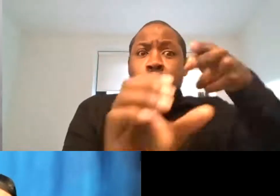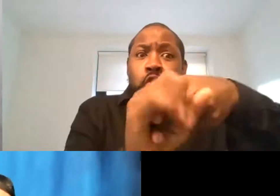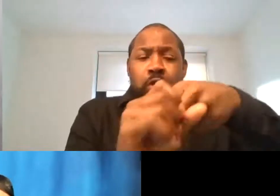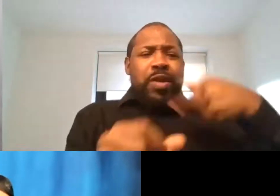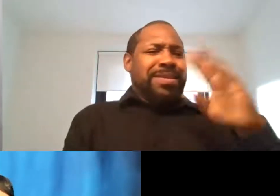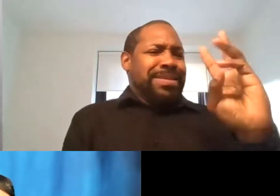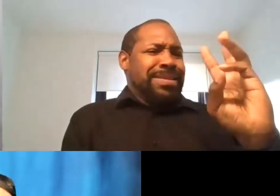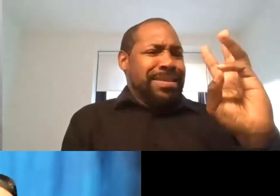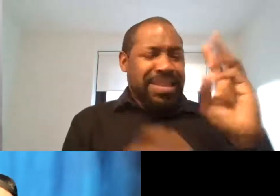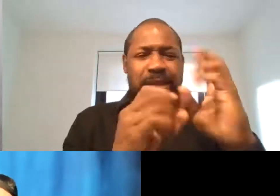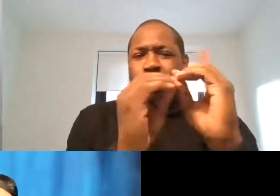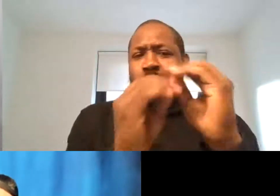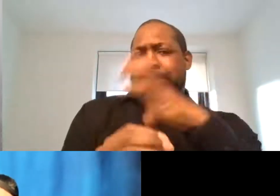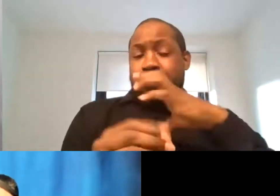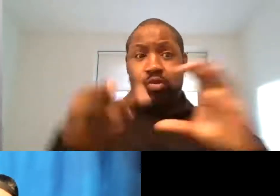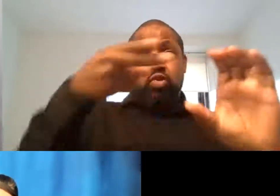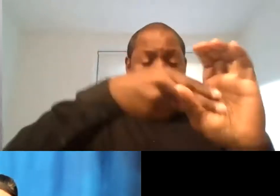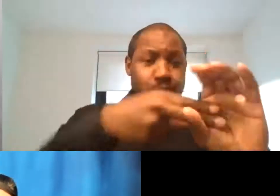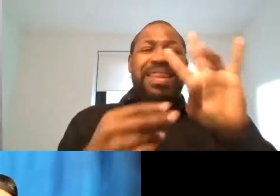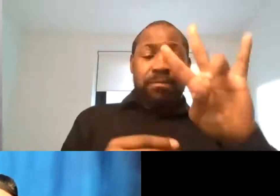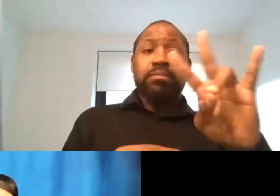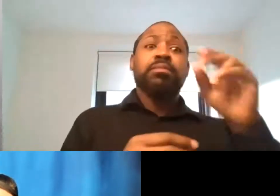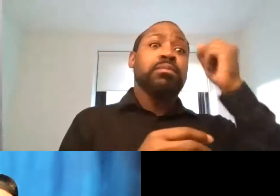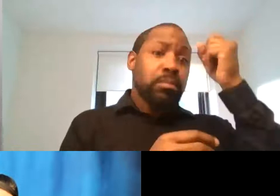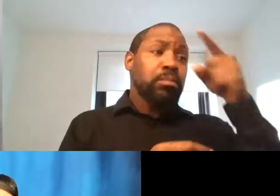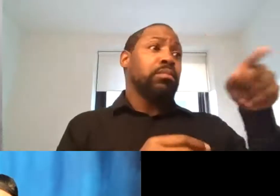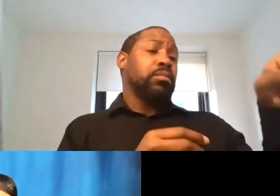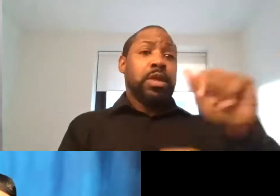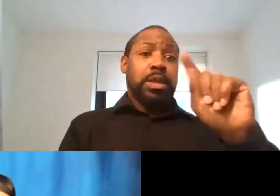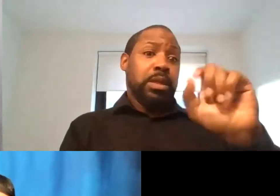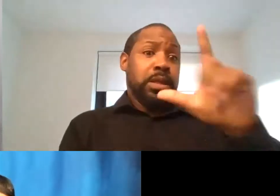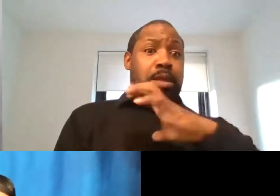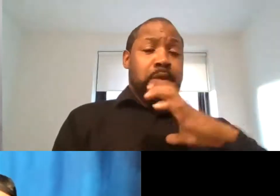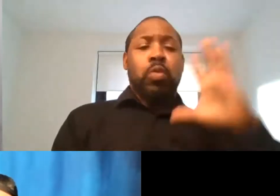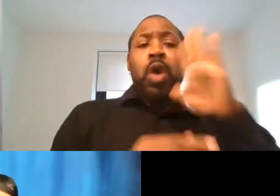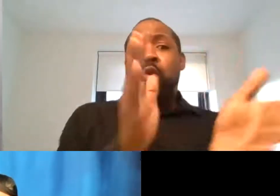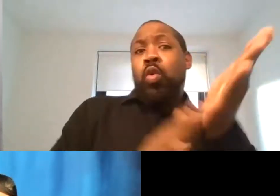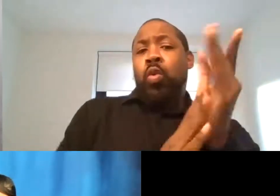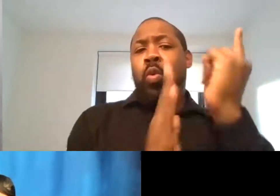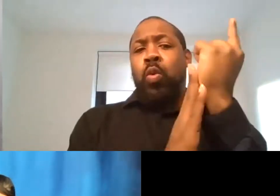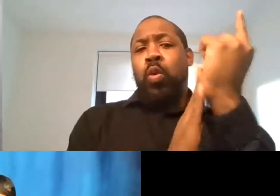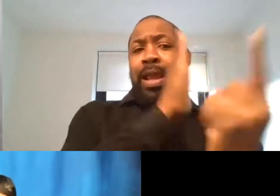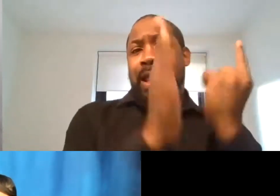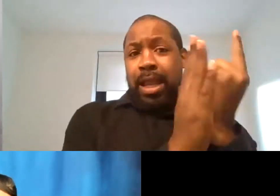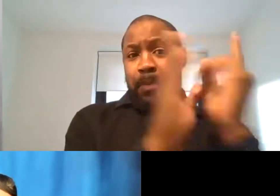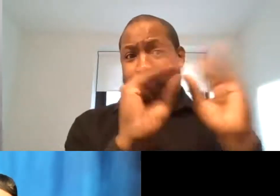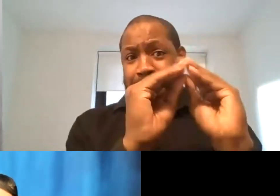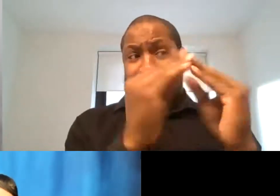tech services. So I know that people who there might be already 6 on a committee and you just need